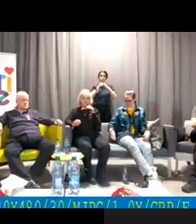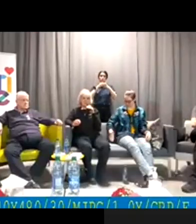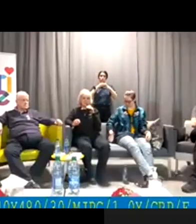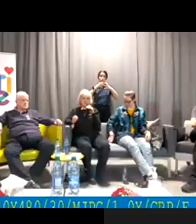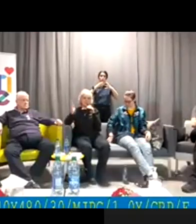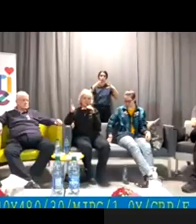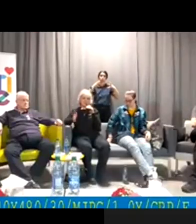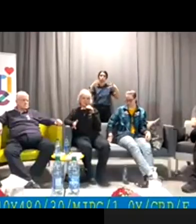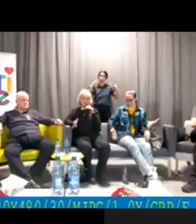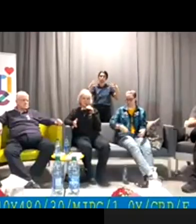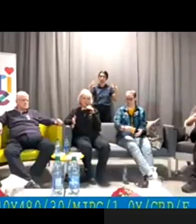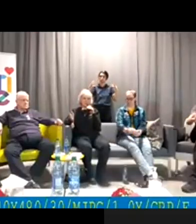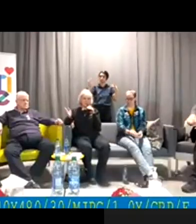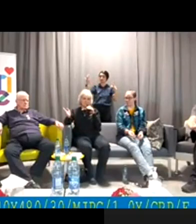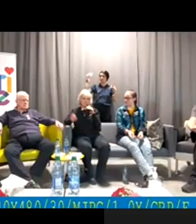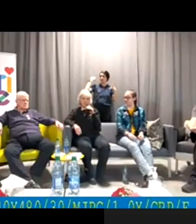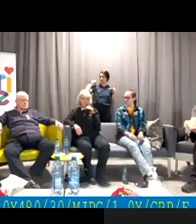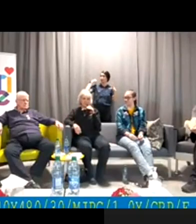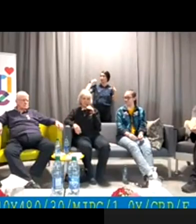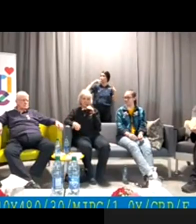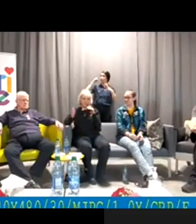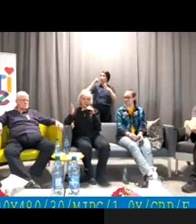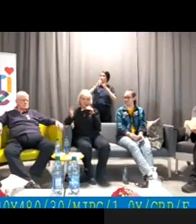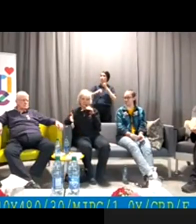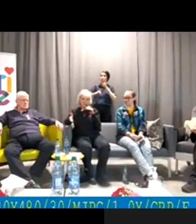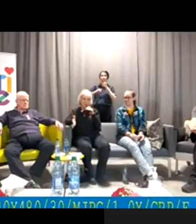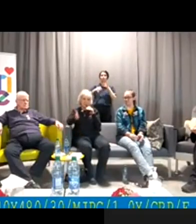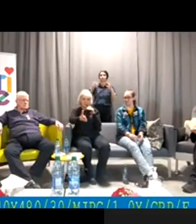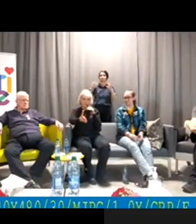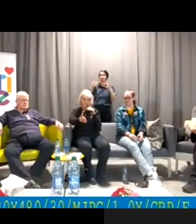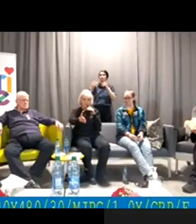about, it was such a thing back in the day, you were,